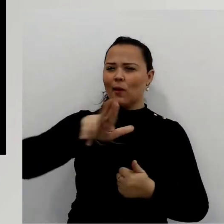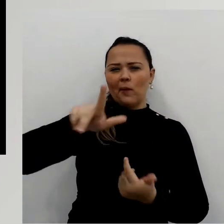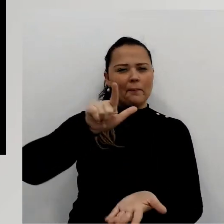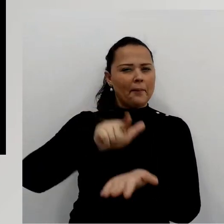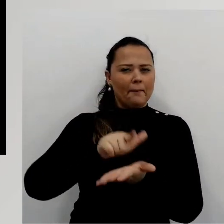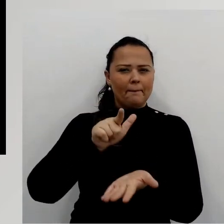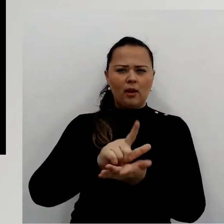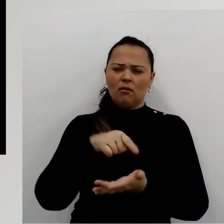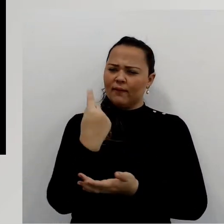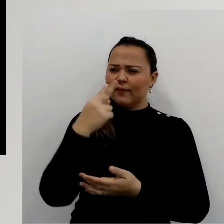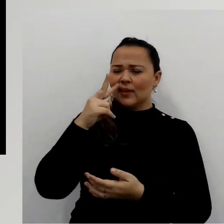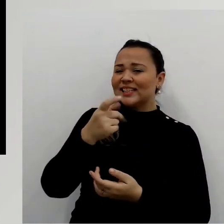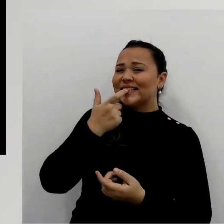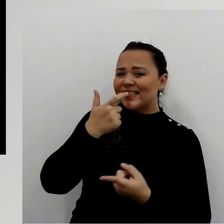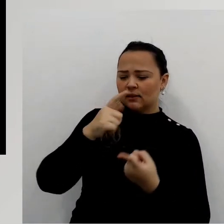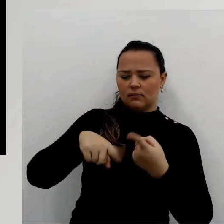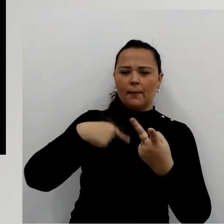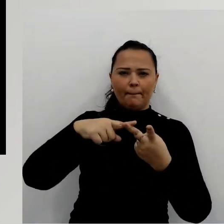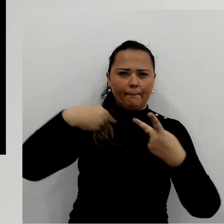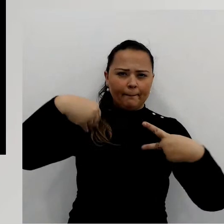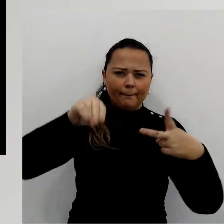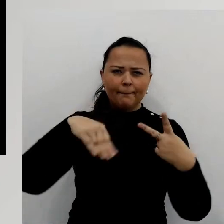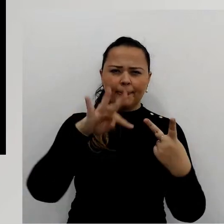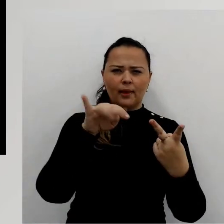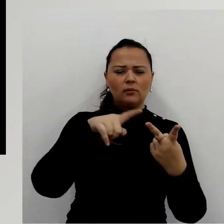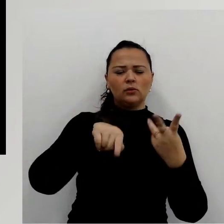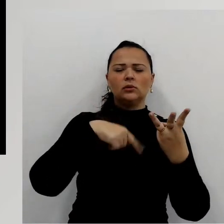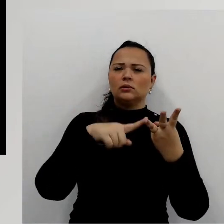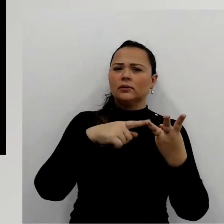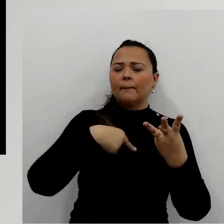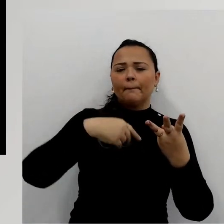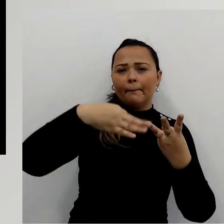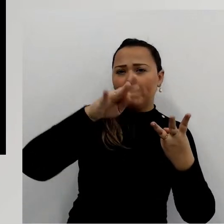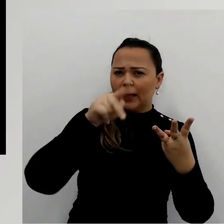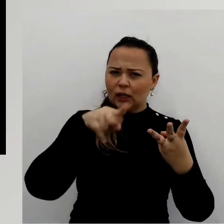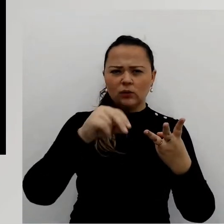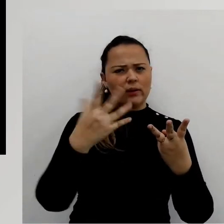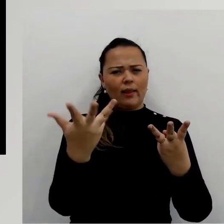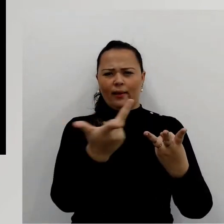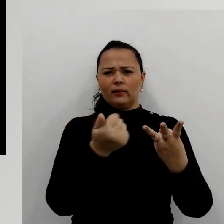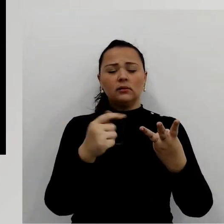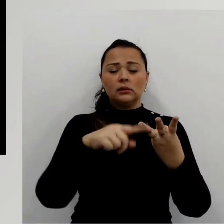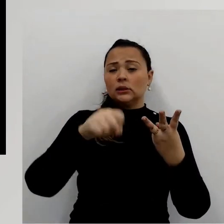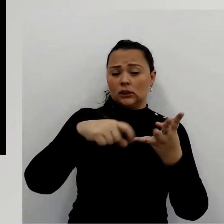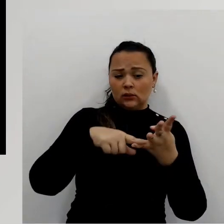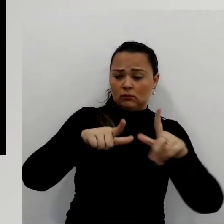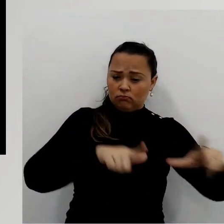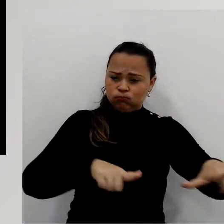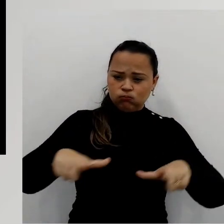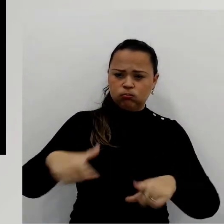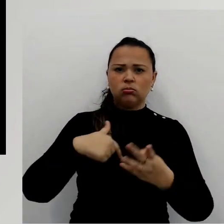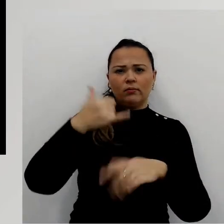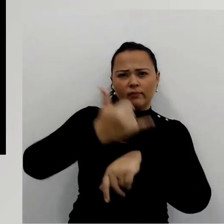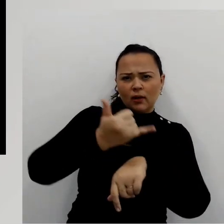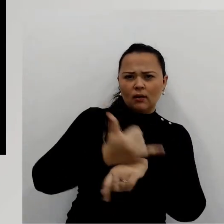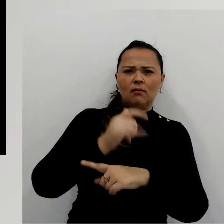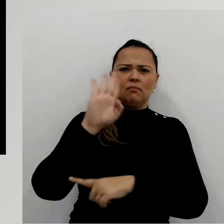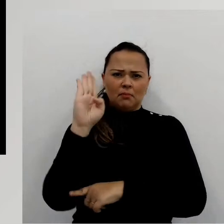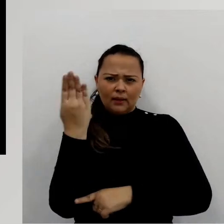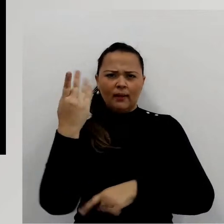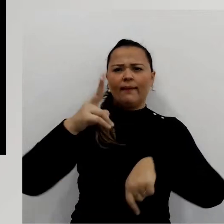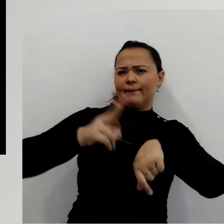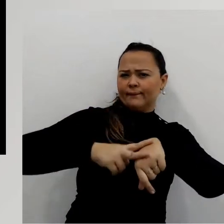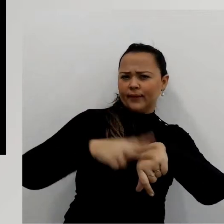are growing, fabrics, of course, carpeting, metal, wood, glass, printed electronics. For